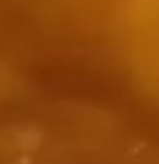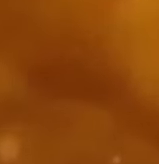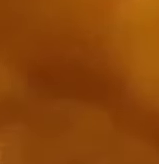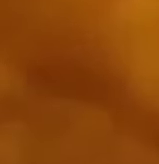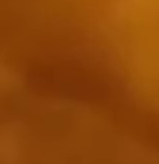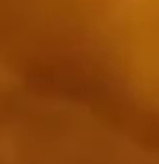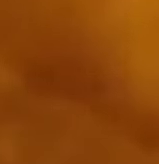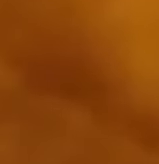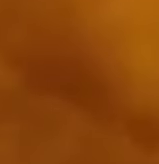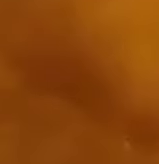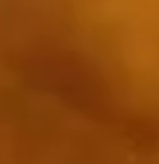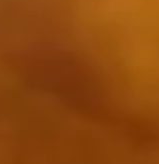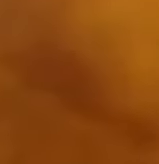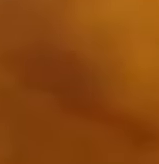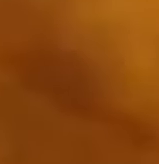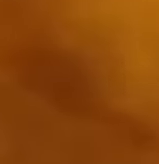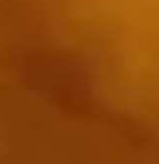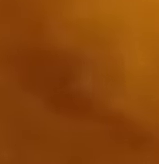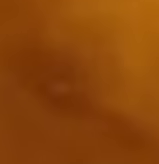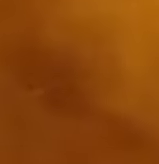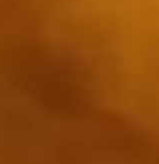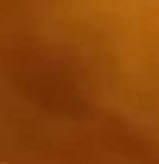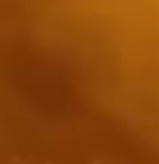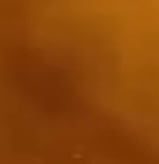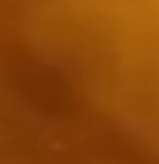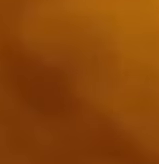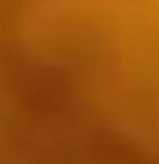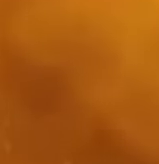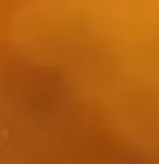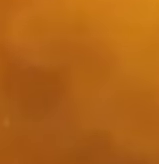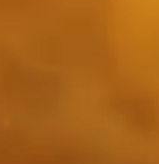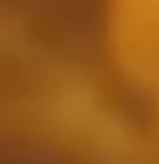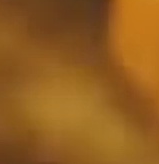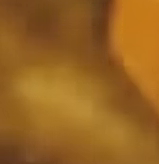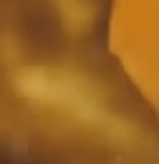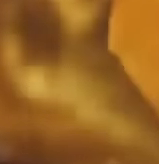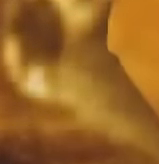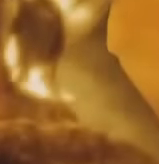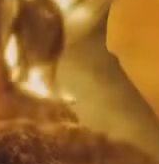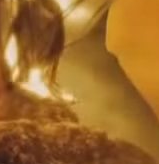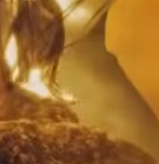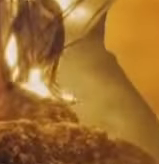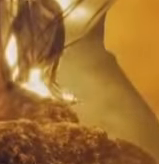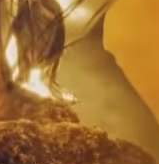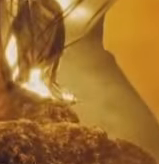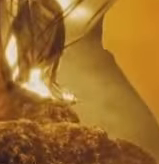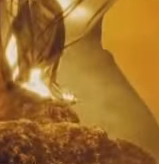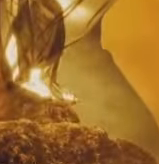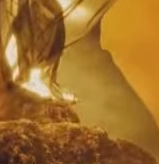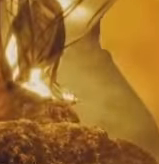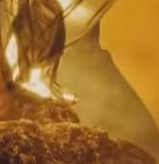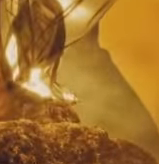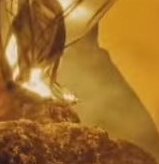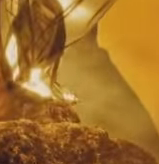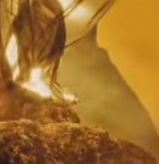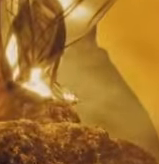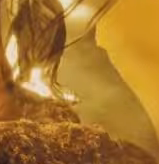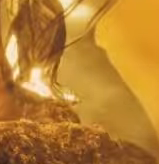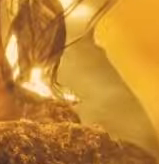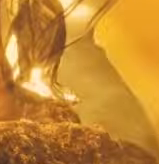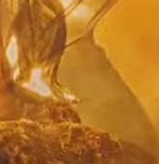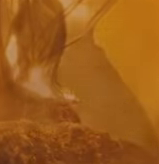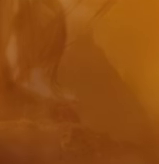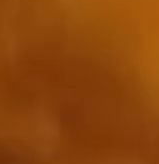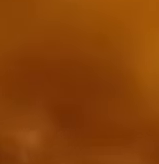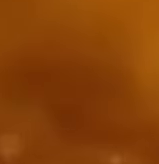Watch her unleash her musical prowess. Get your tickets now to Julianne San Jose, Limitless, a musical